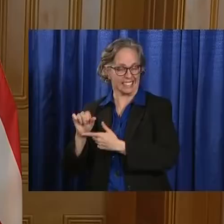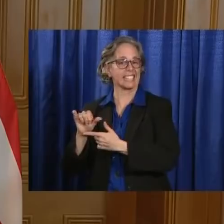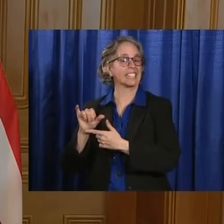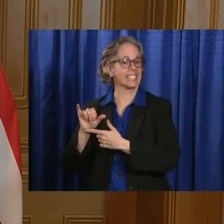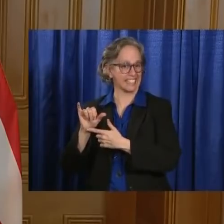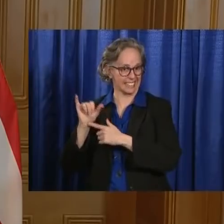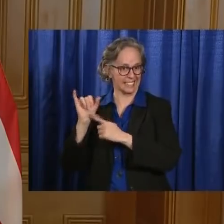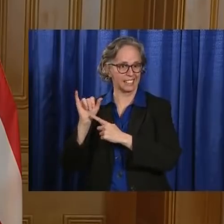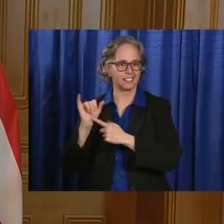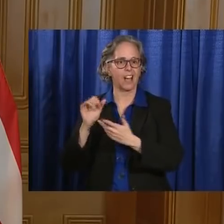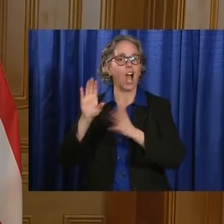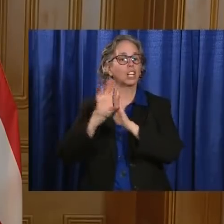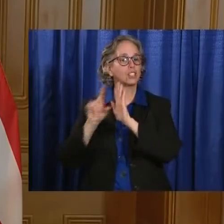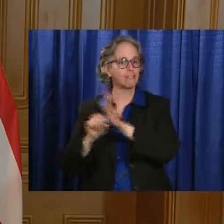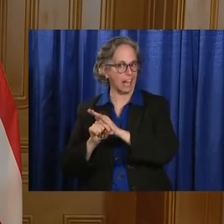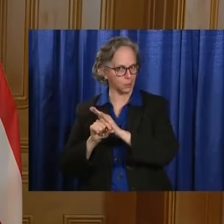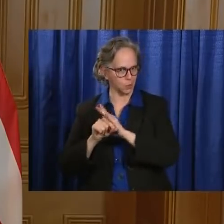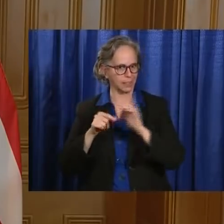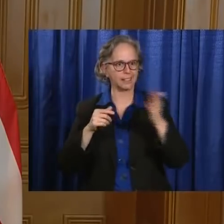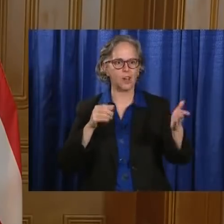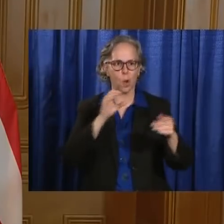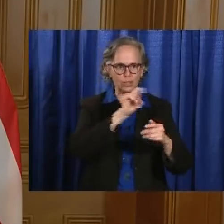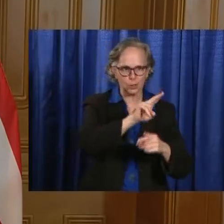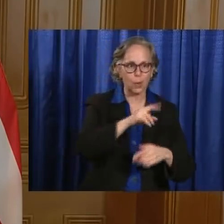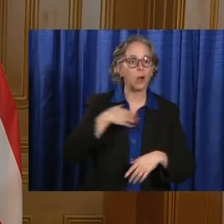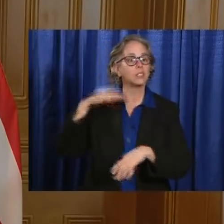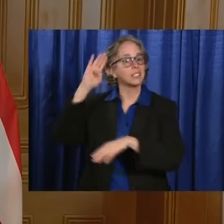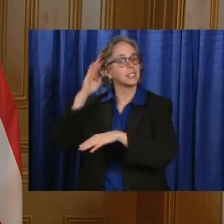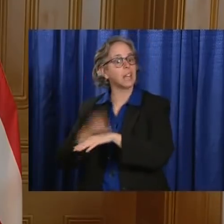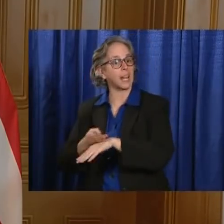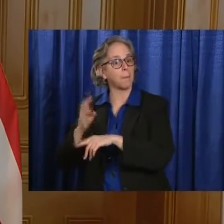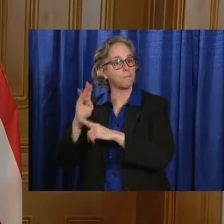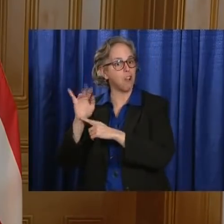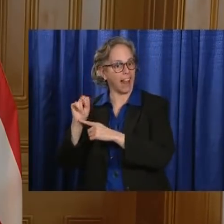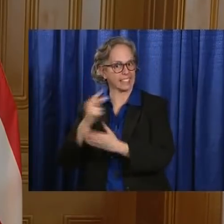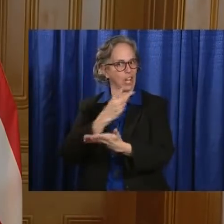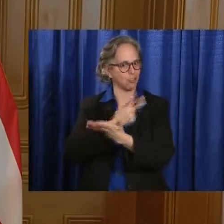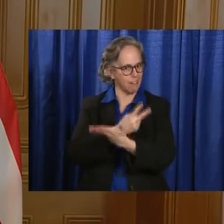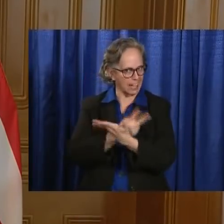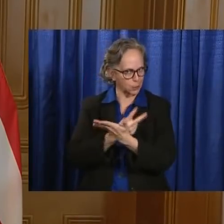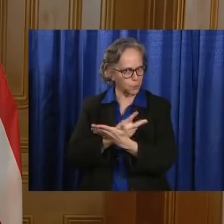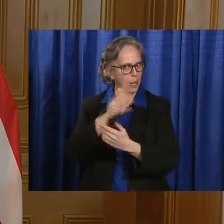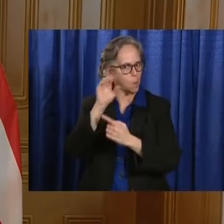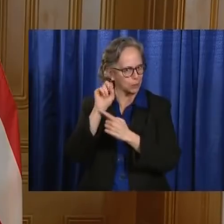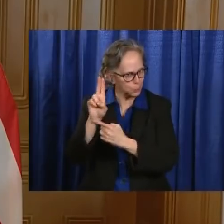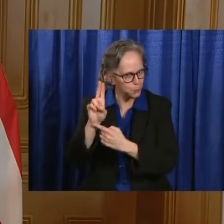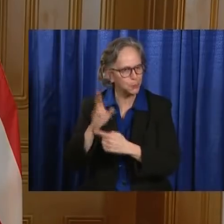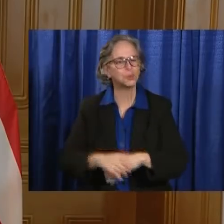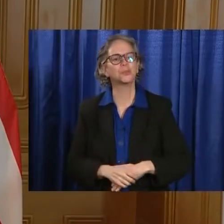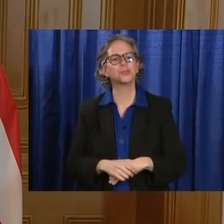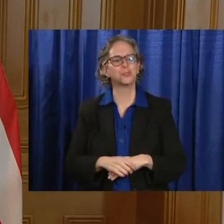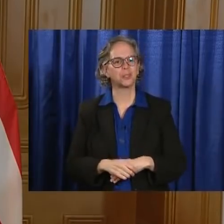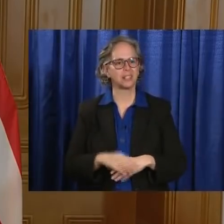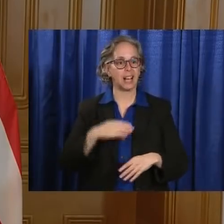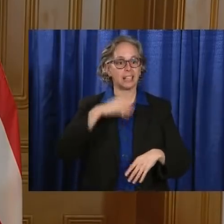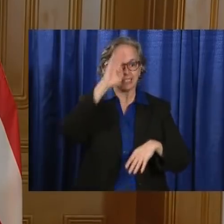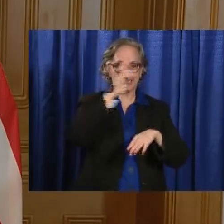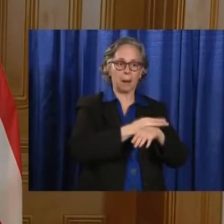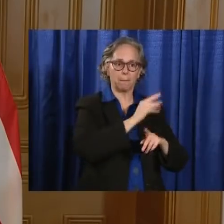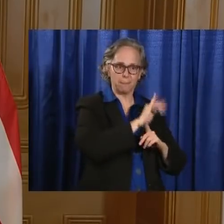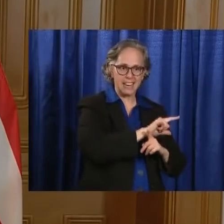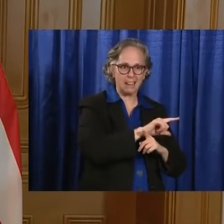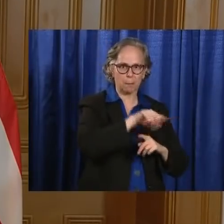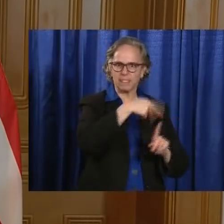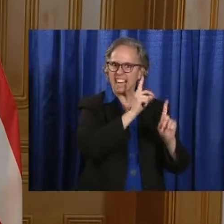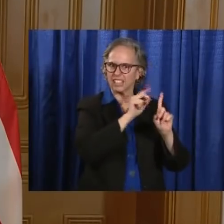degree there, and our son Brian got a master's degree, and son-in-law Bill got his PhD there. So Youngstown